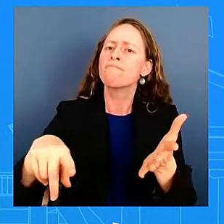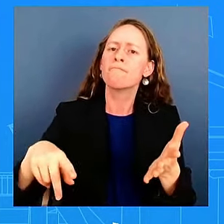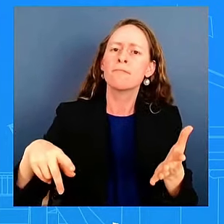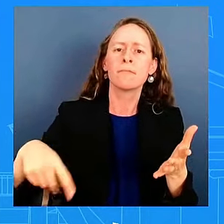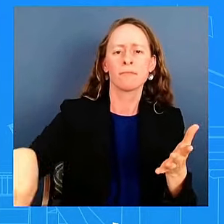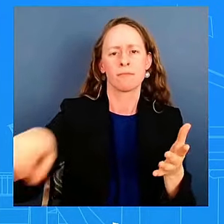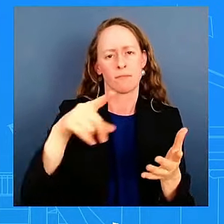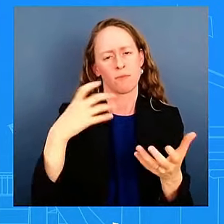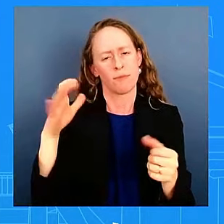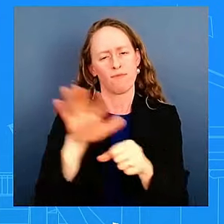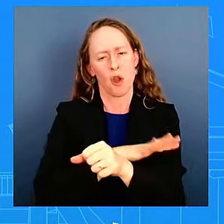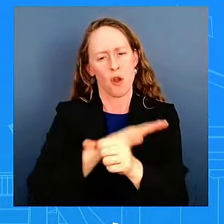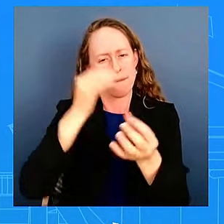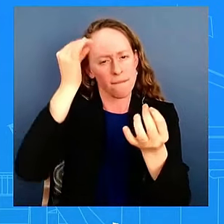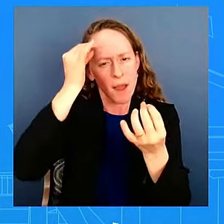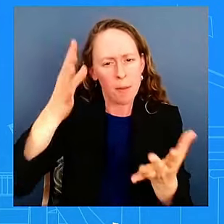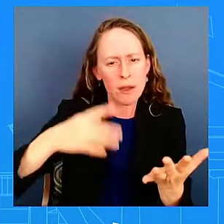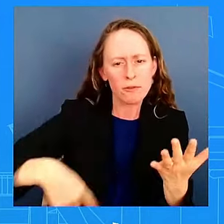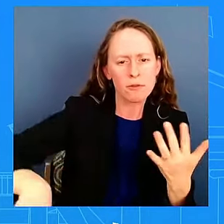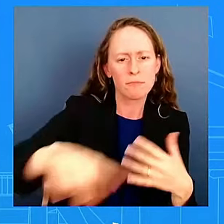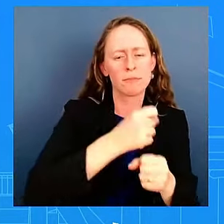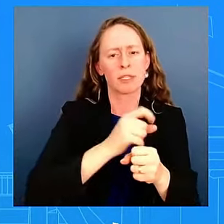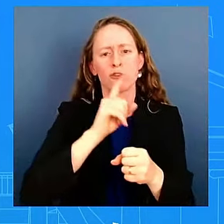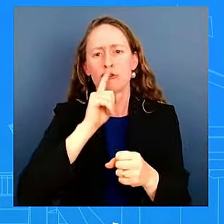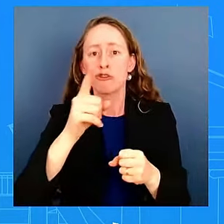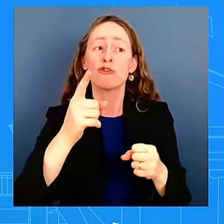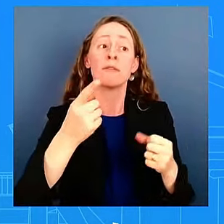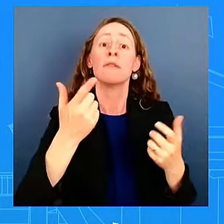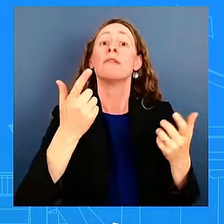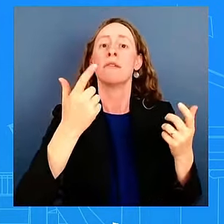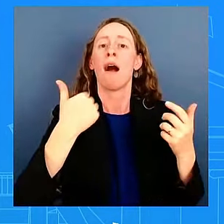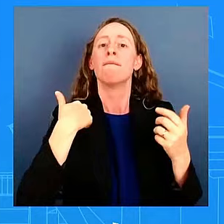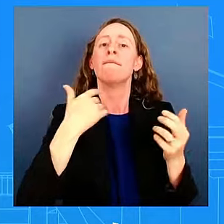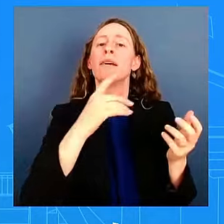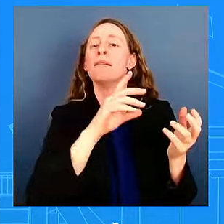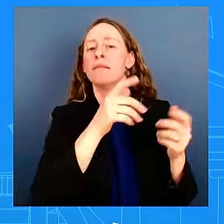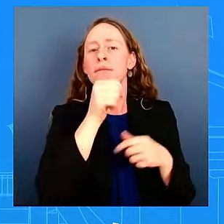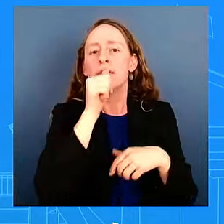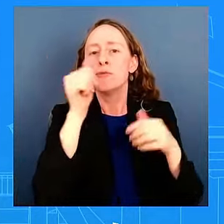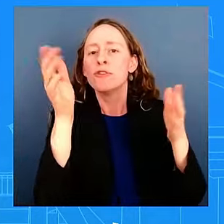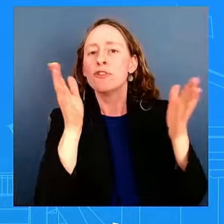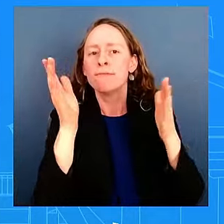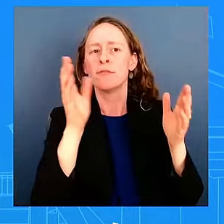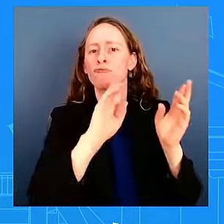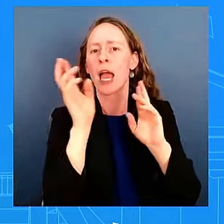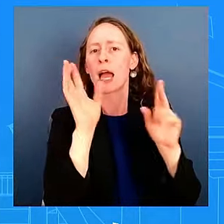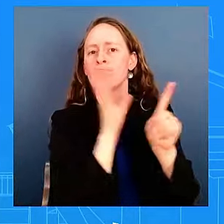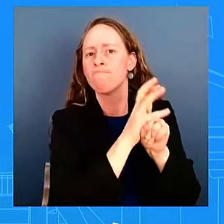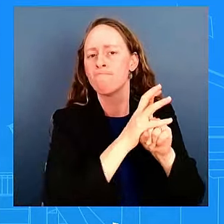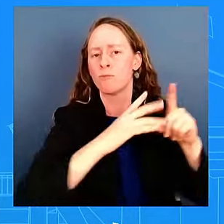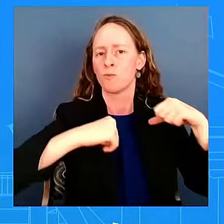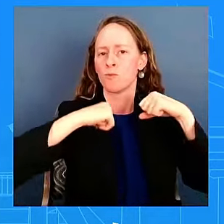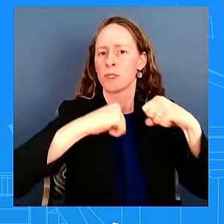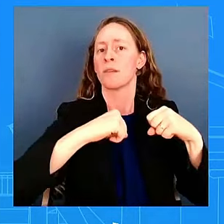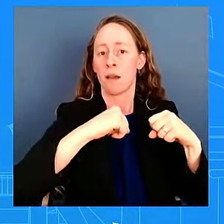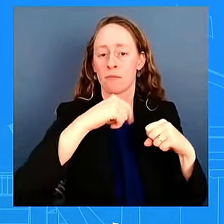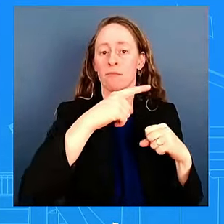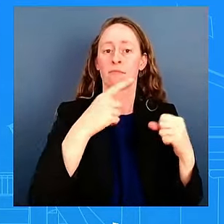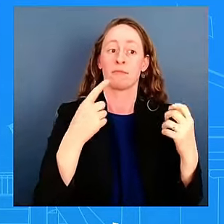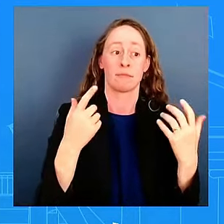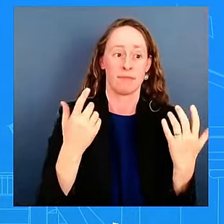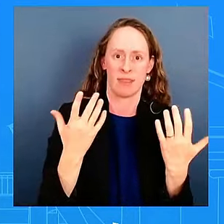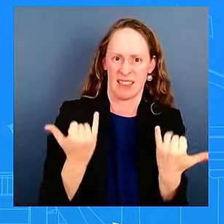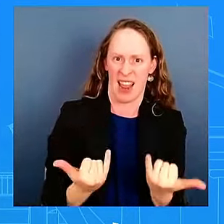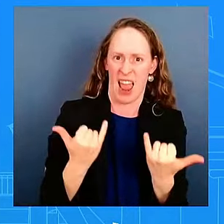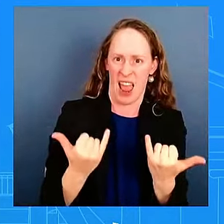to review all security measures for the Republic Convention, which is what you've heard directly from the Secret Service speak to